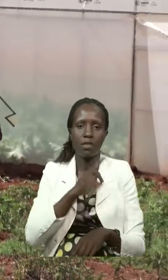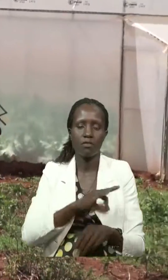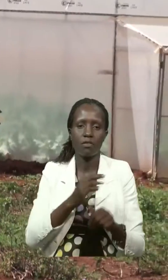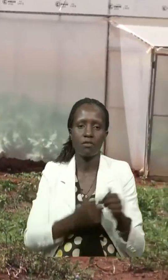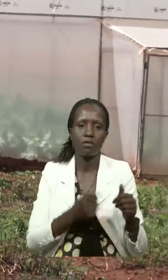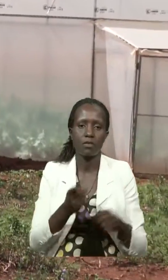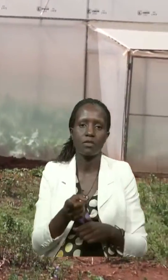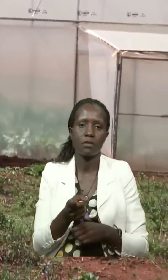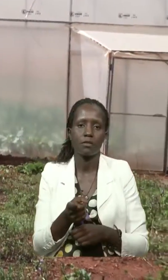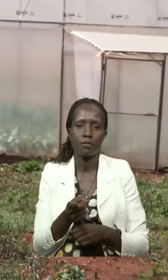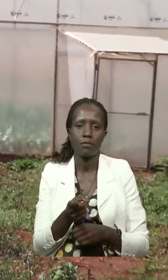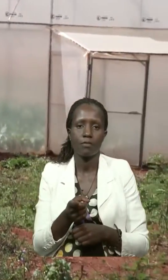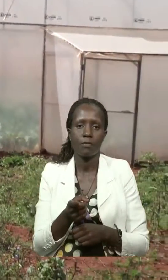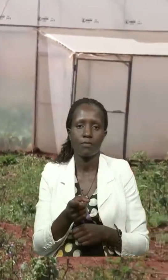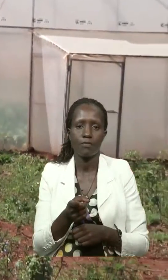it.